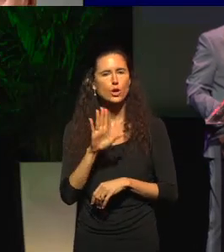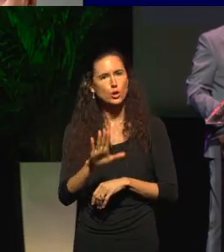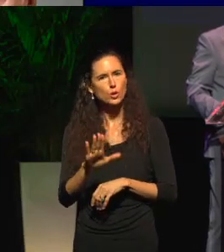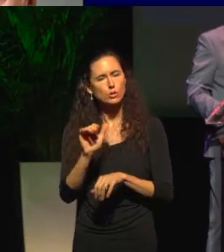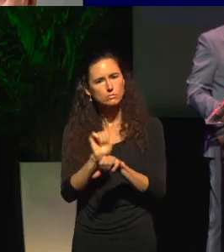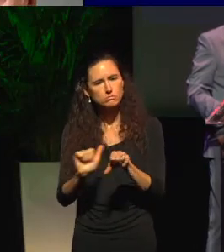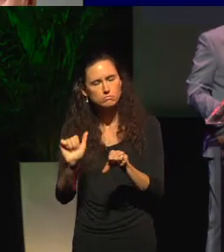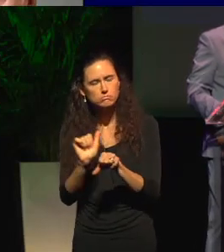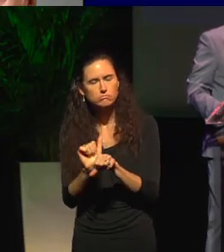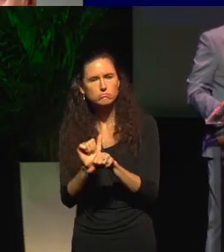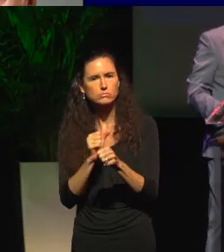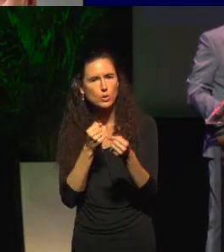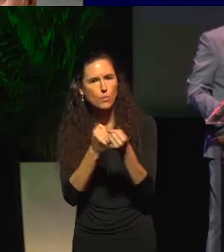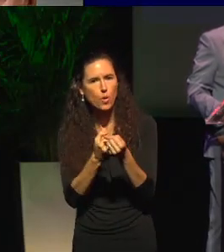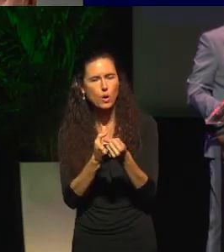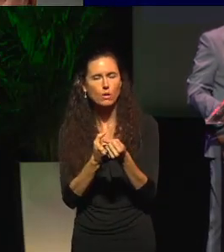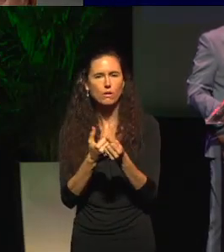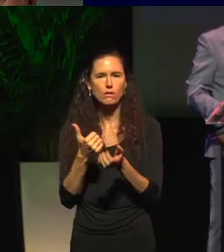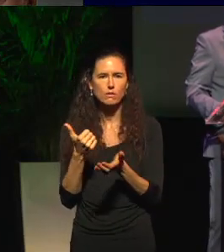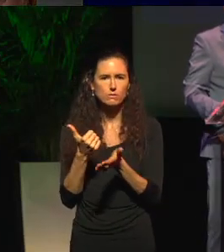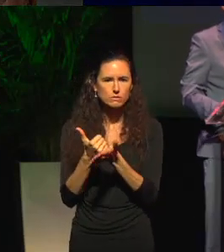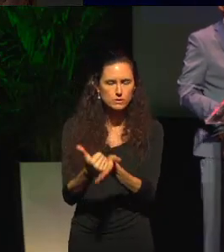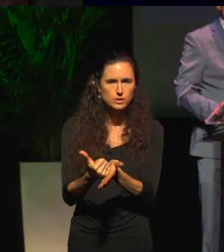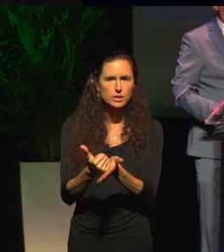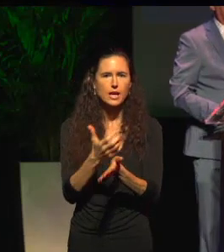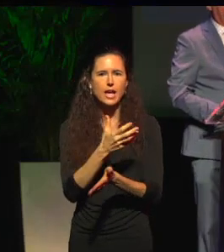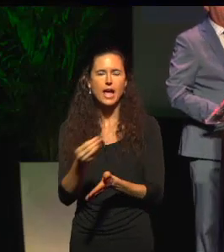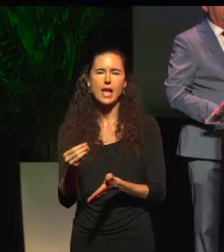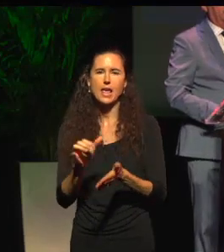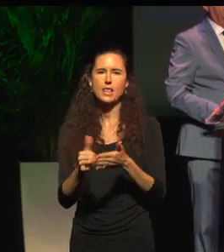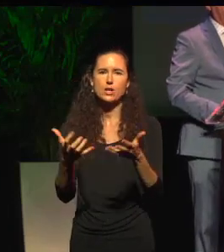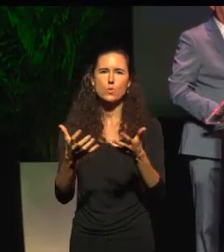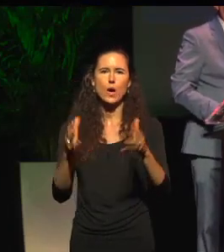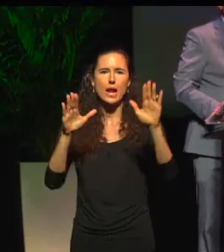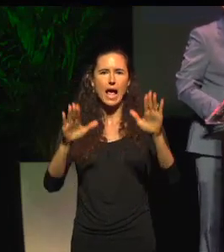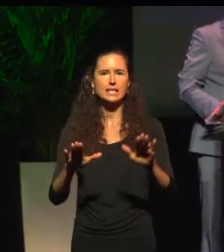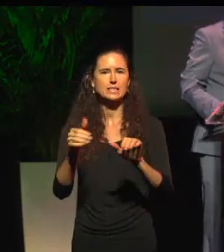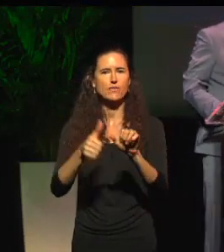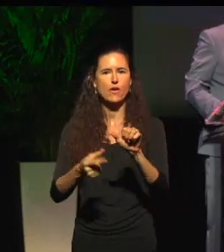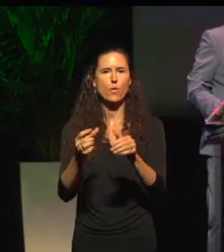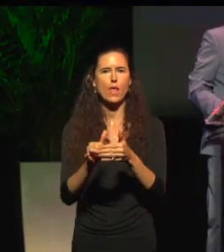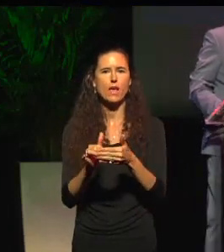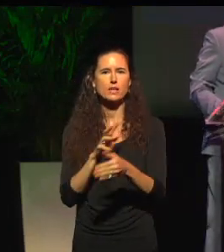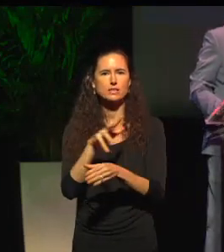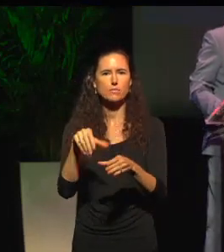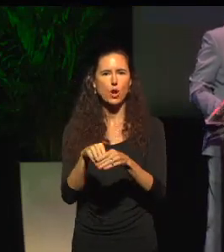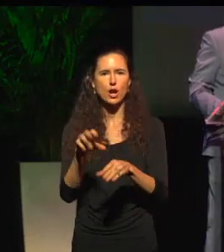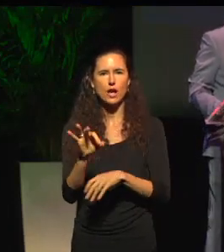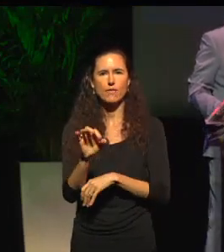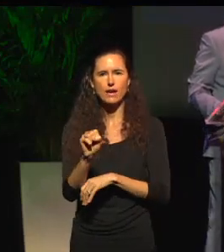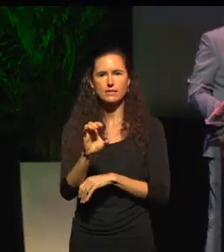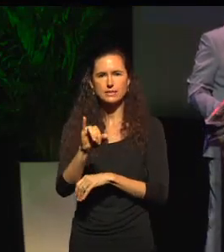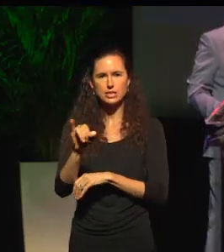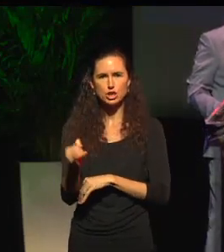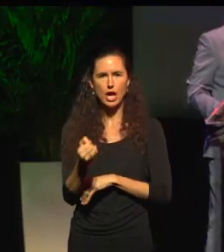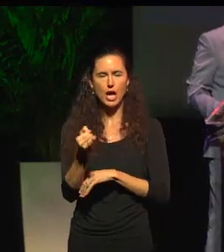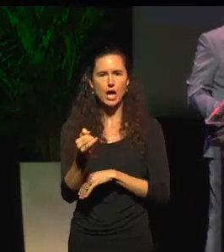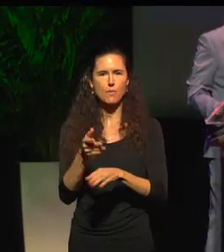guidance, and the call to excellence that you ring out for everyone who is part of the FSCJ professional family.